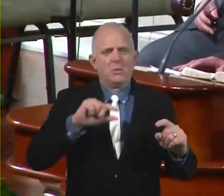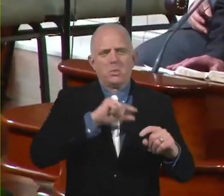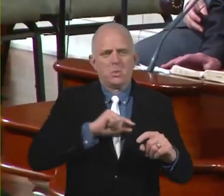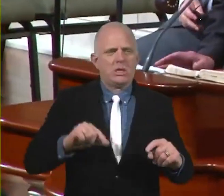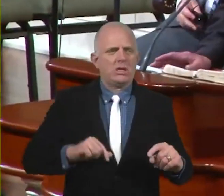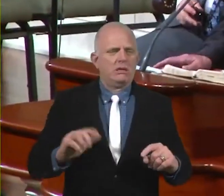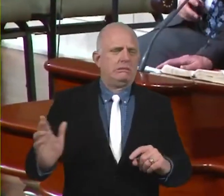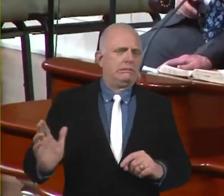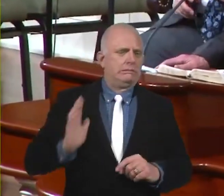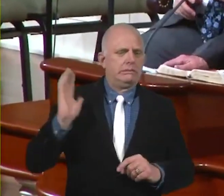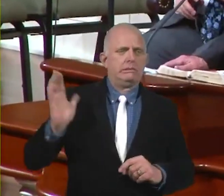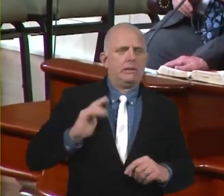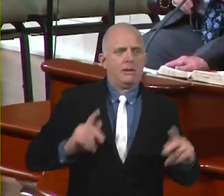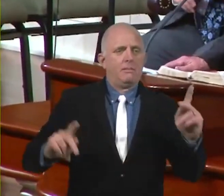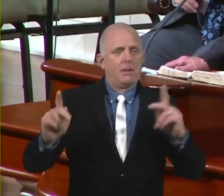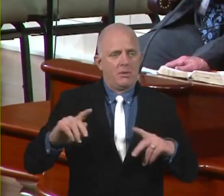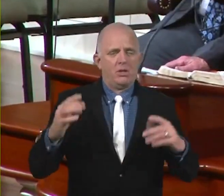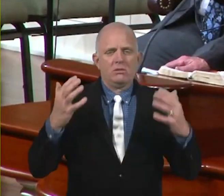shots.